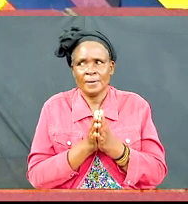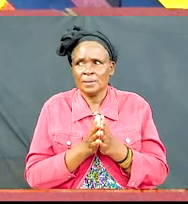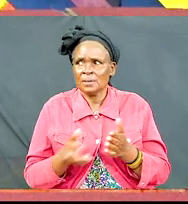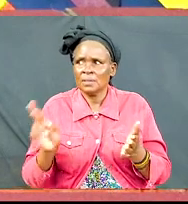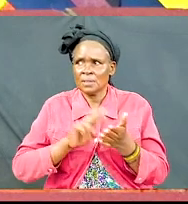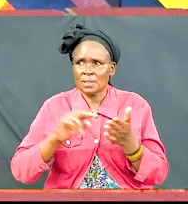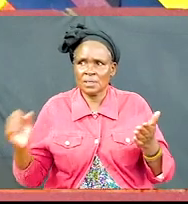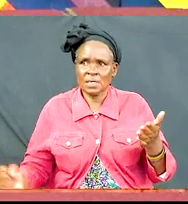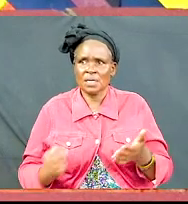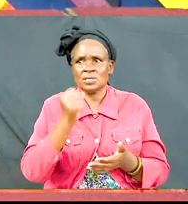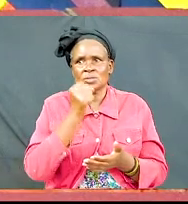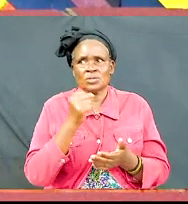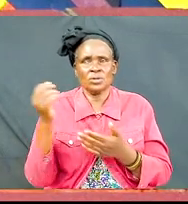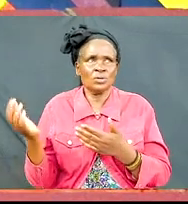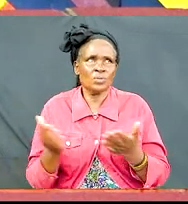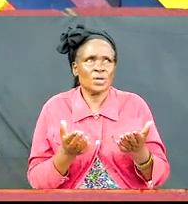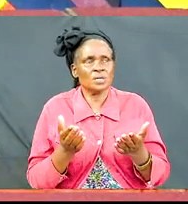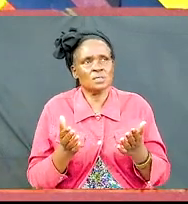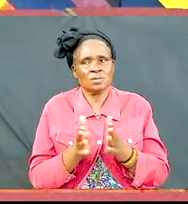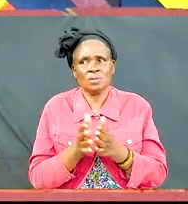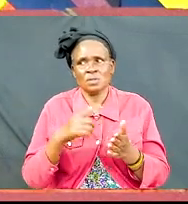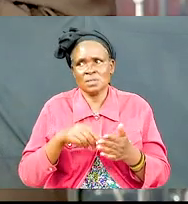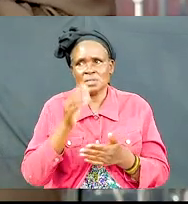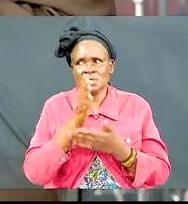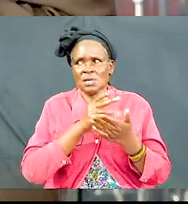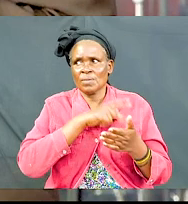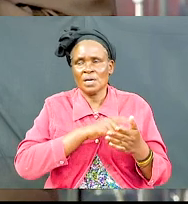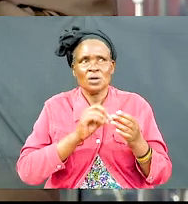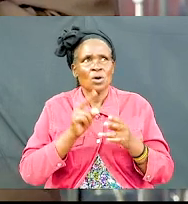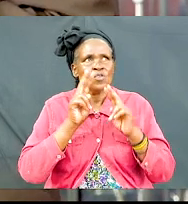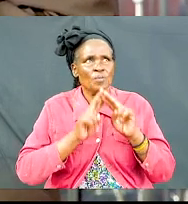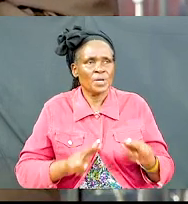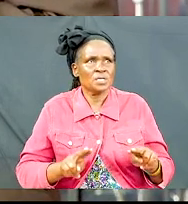Resurrection Sunday brings with it some kind of peace